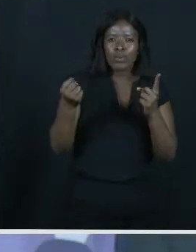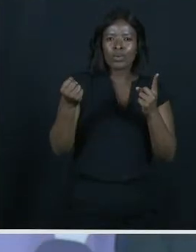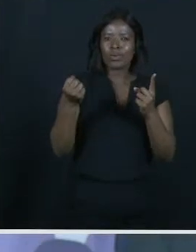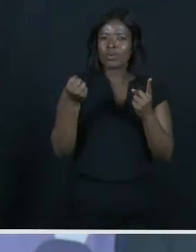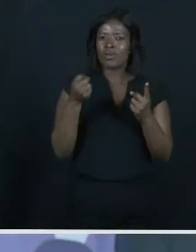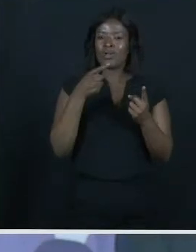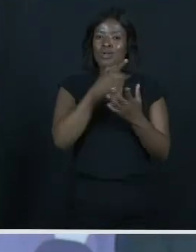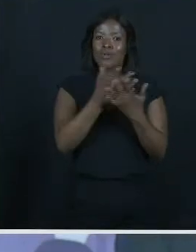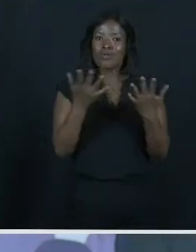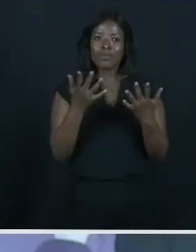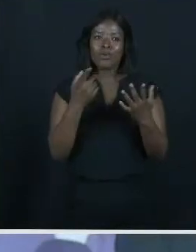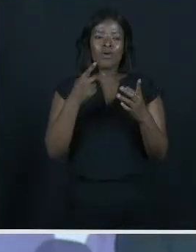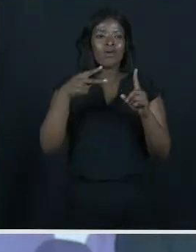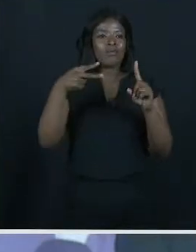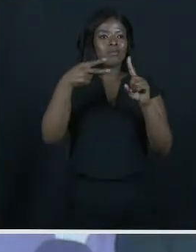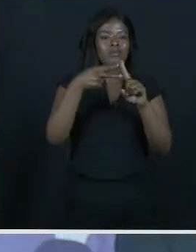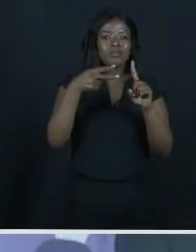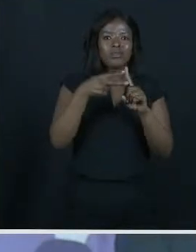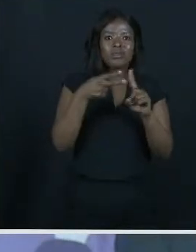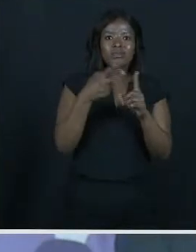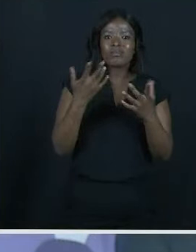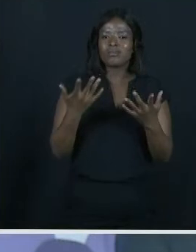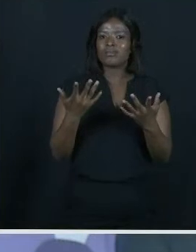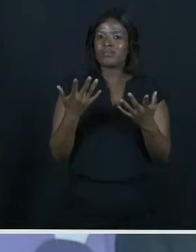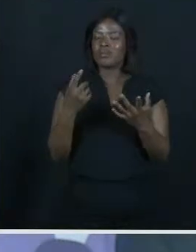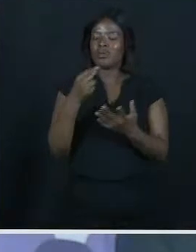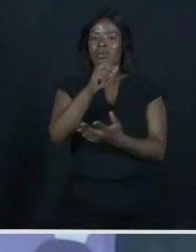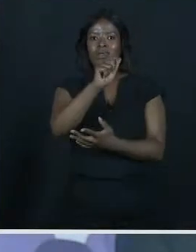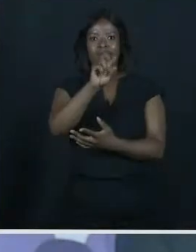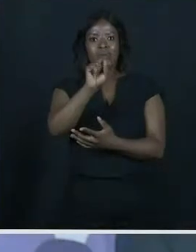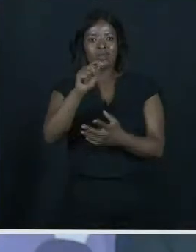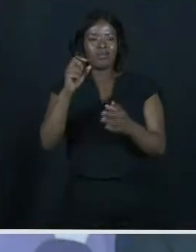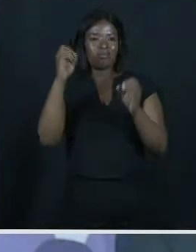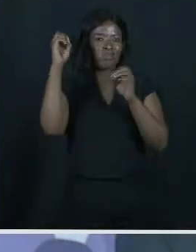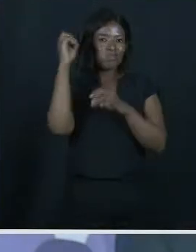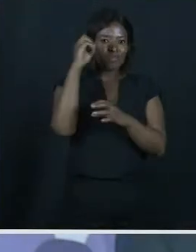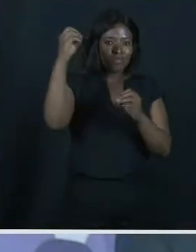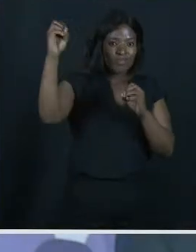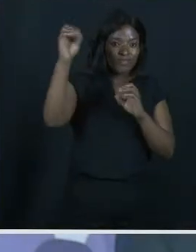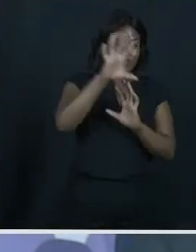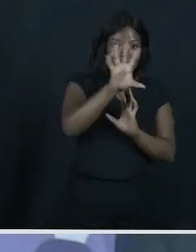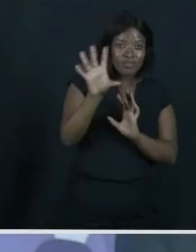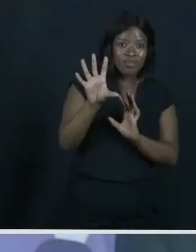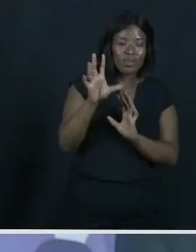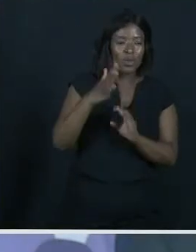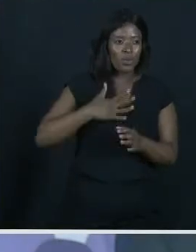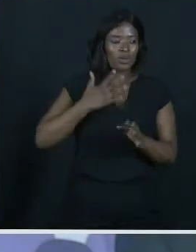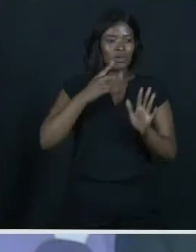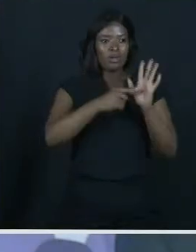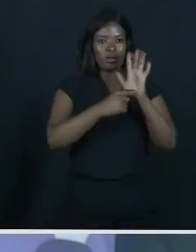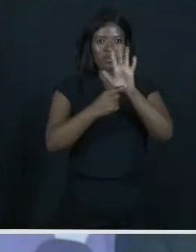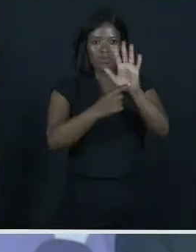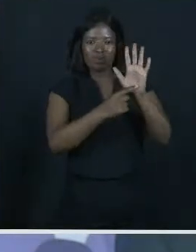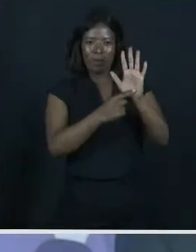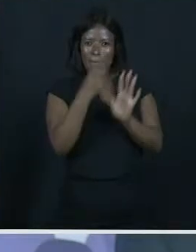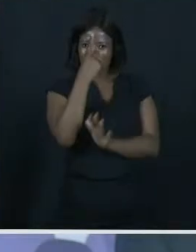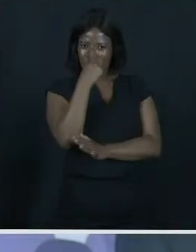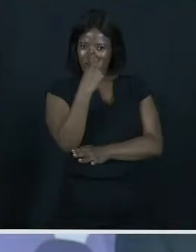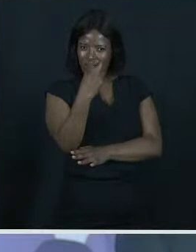are subjected to victim blaming and gaslighting. Do we want to first see them on these videos before we believe